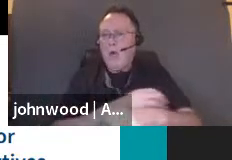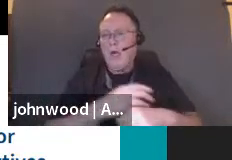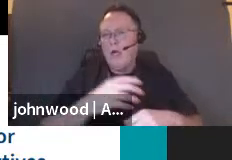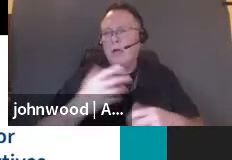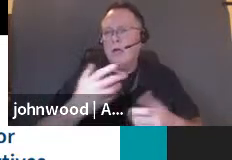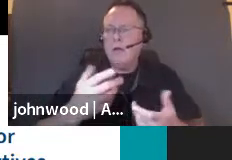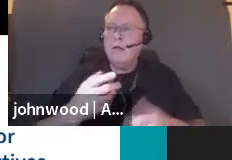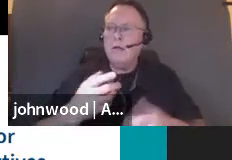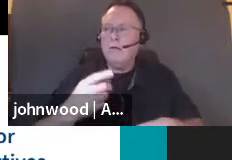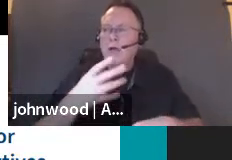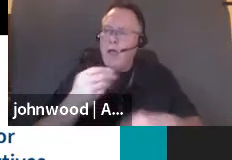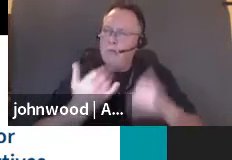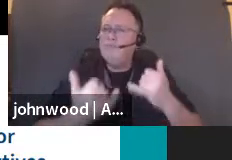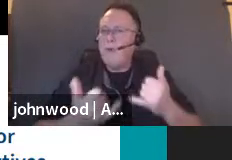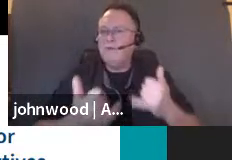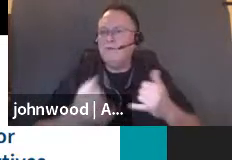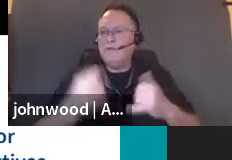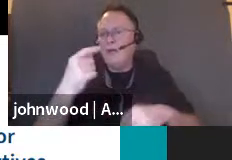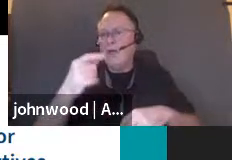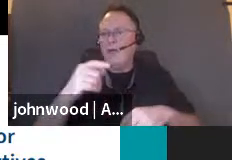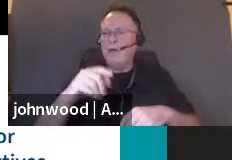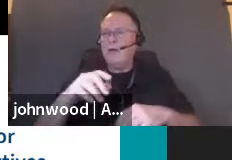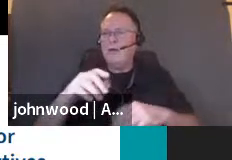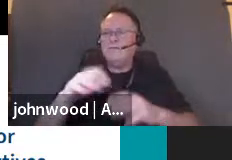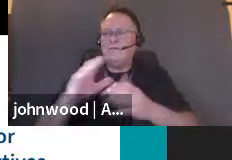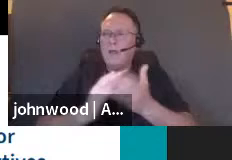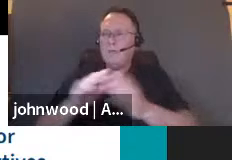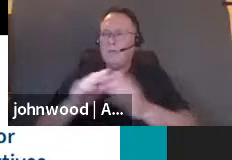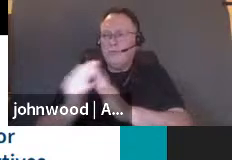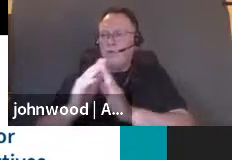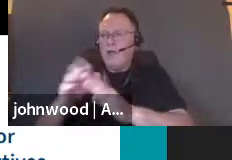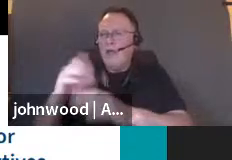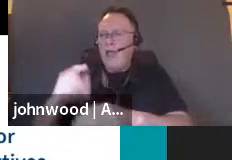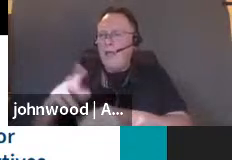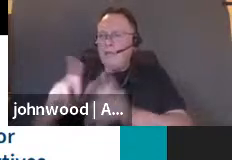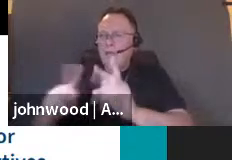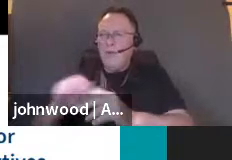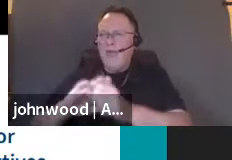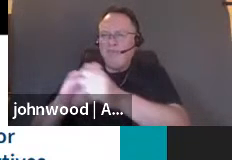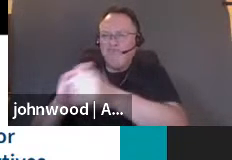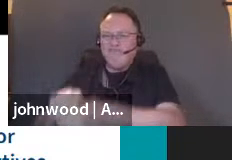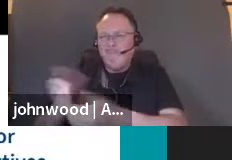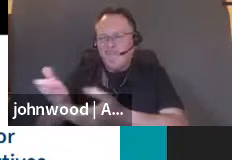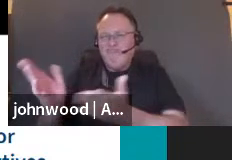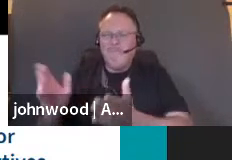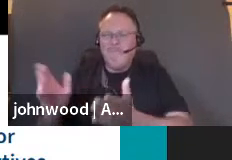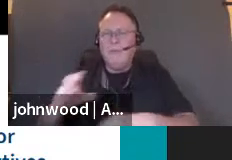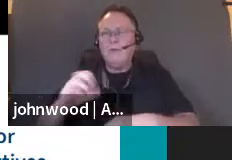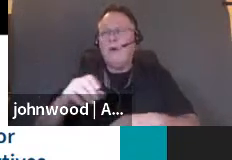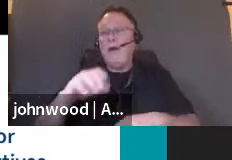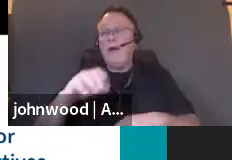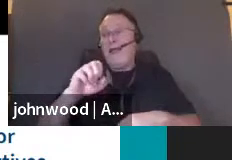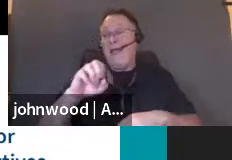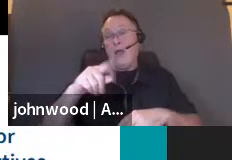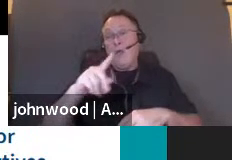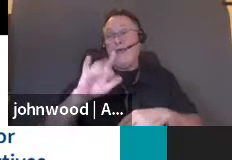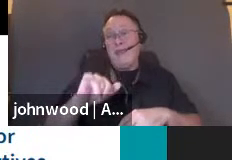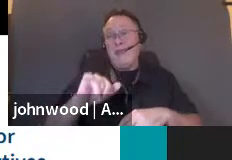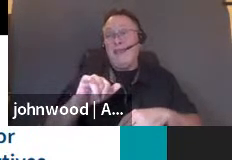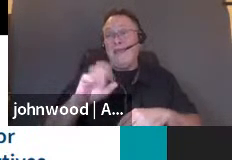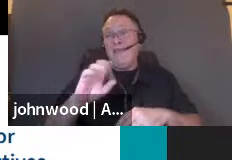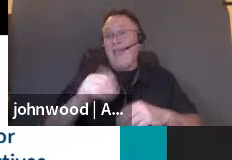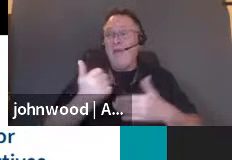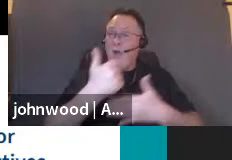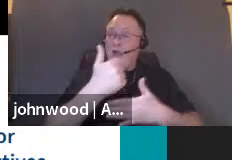and presently disenfranchised communities and individuals. For outcome-related equity, it